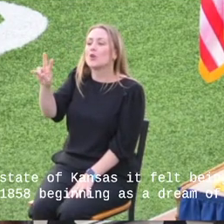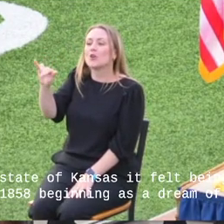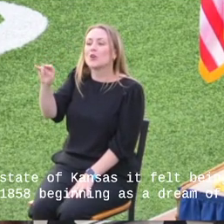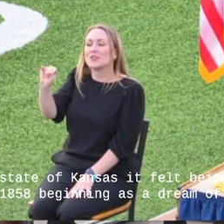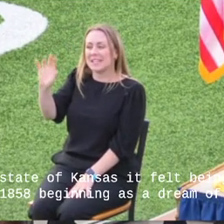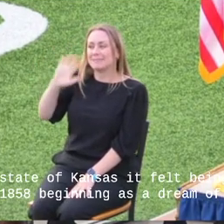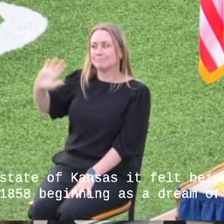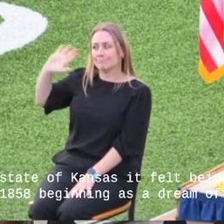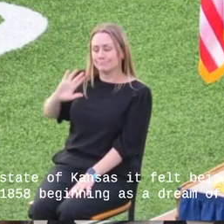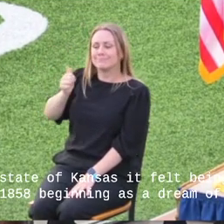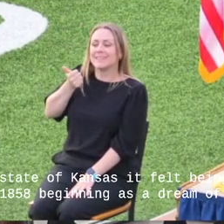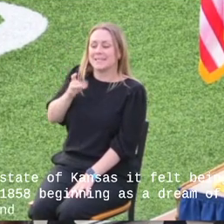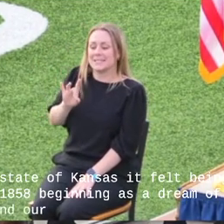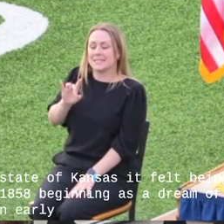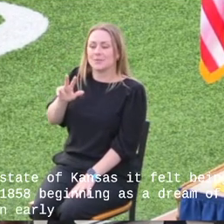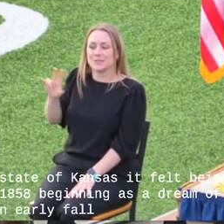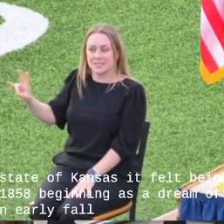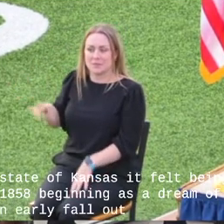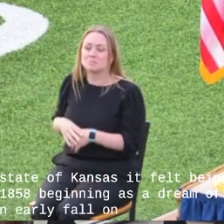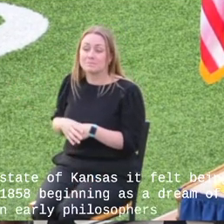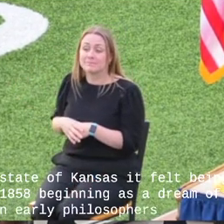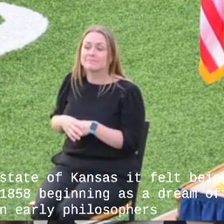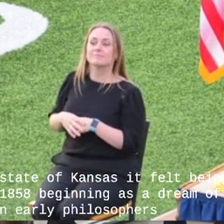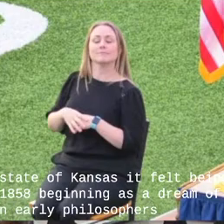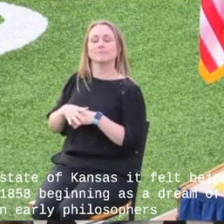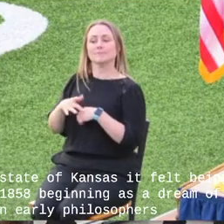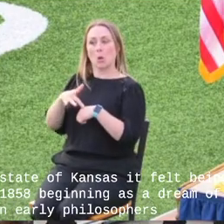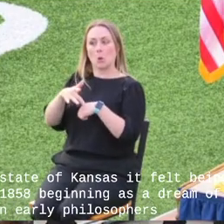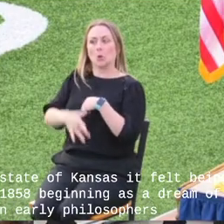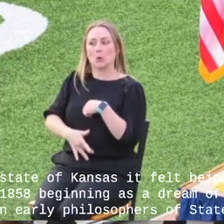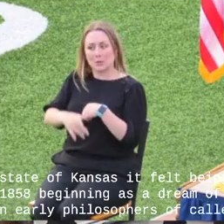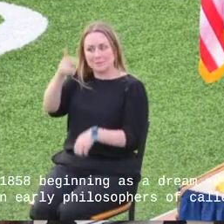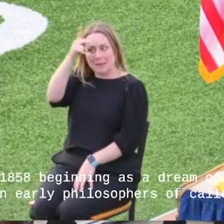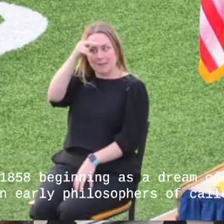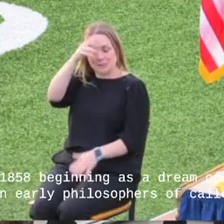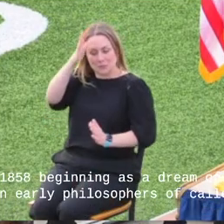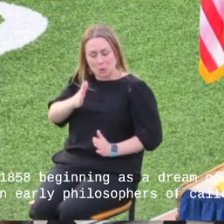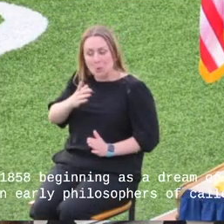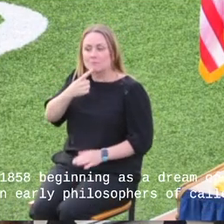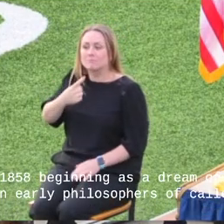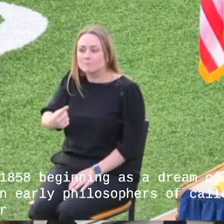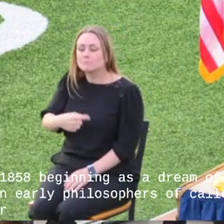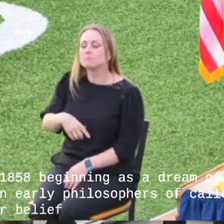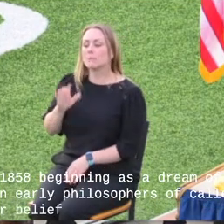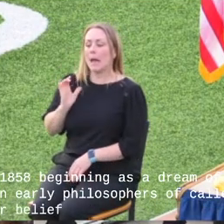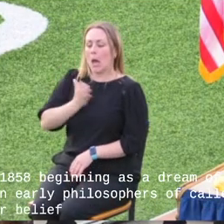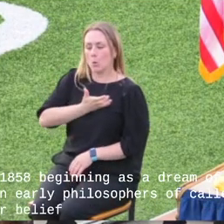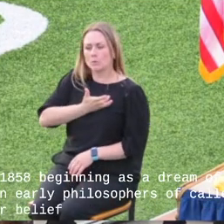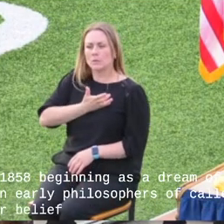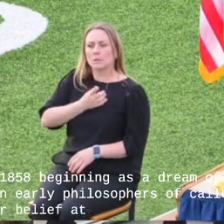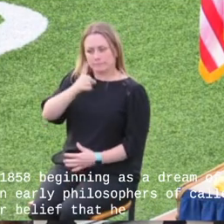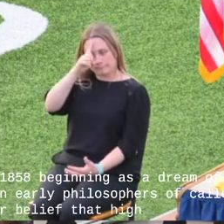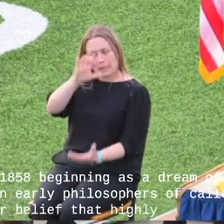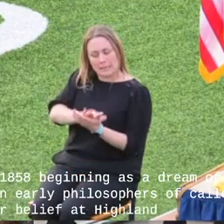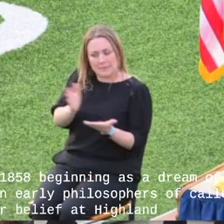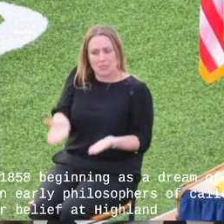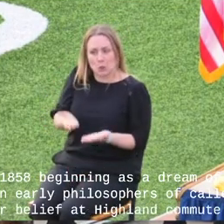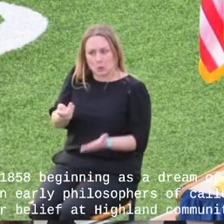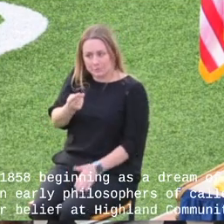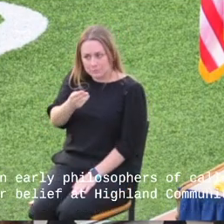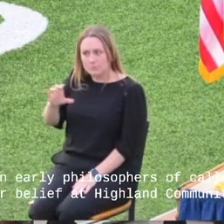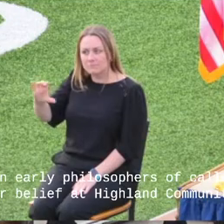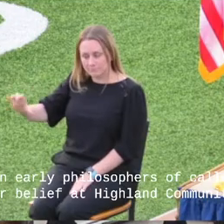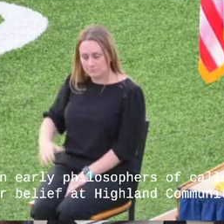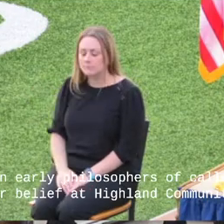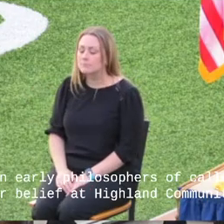1837. An early philosopher of the college stated, "It is our belief at Highland Community